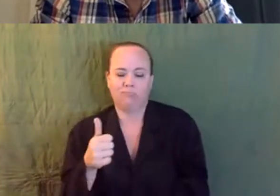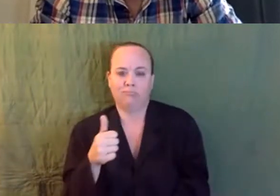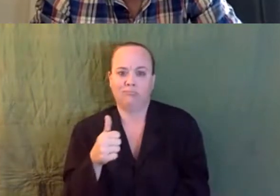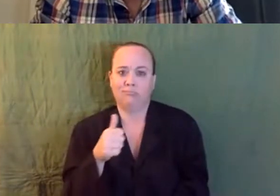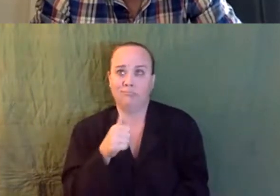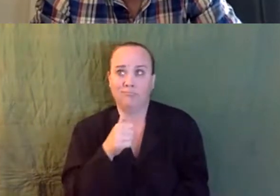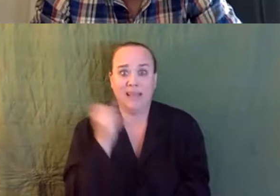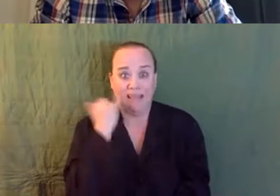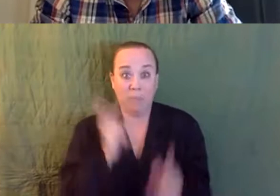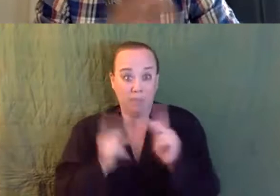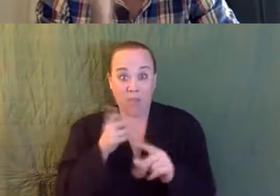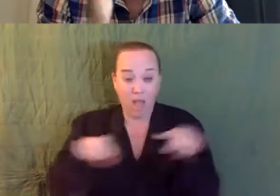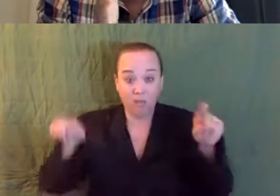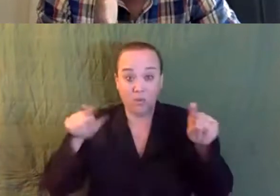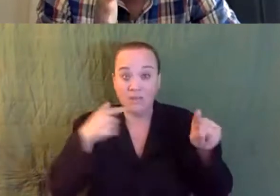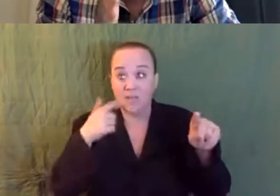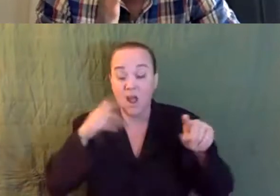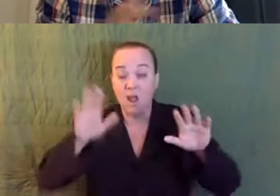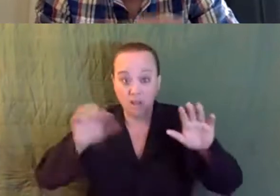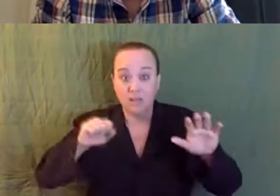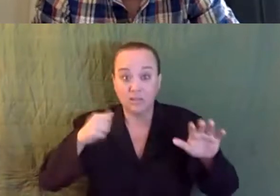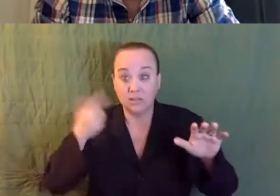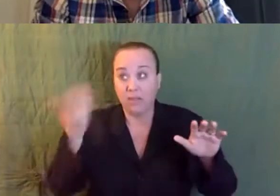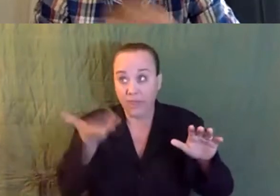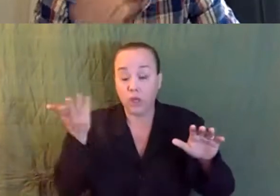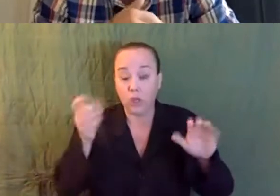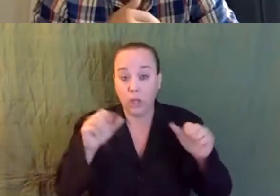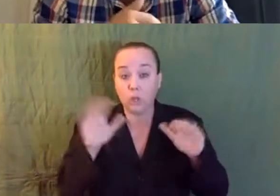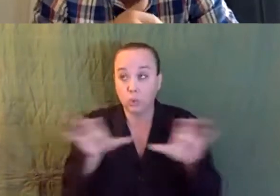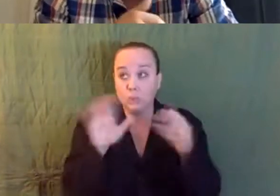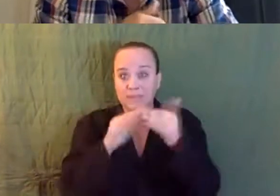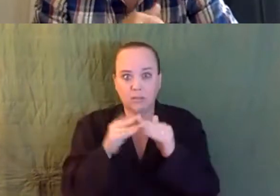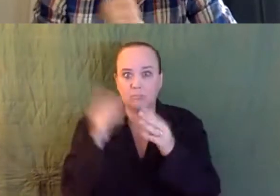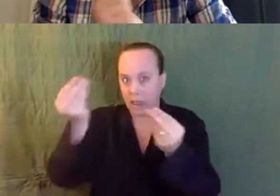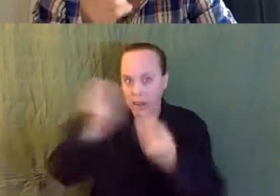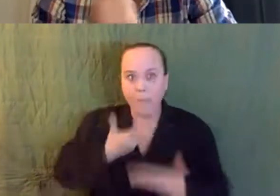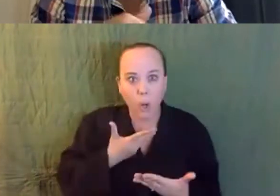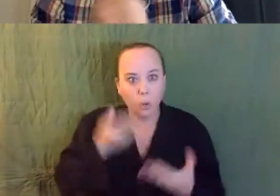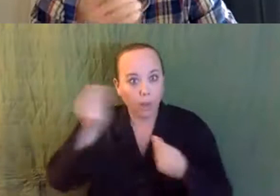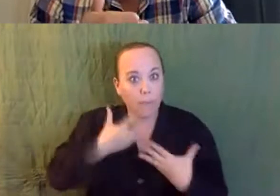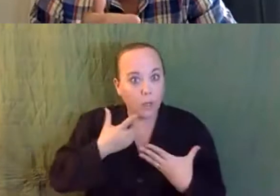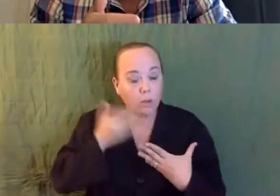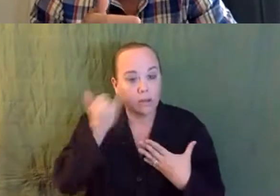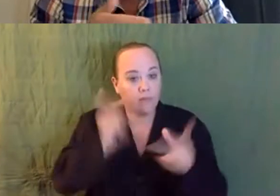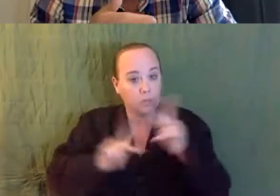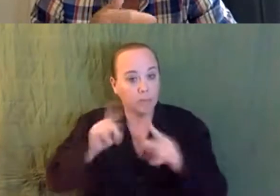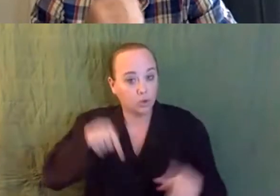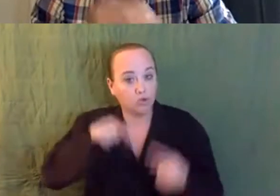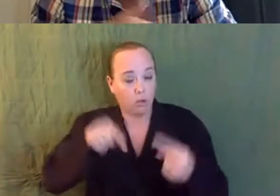there are people out there who say, hey, there are things you could be doing as a city, I want to hear from them. And if there are people who are